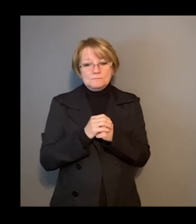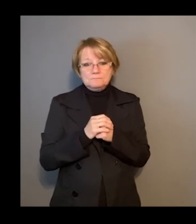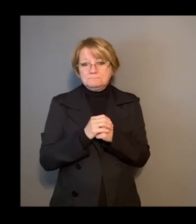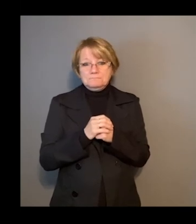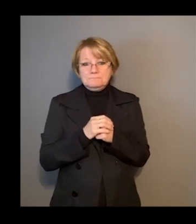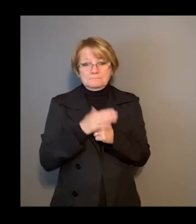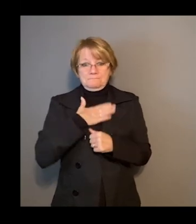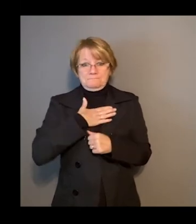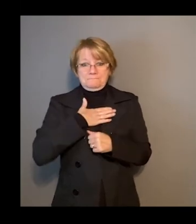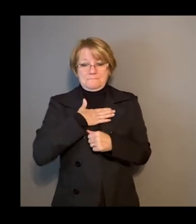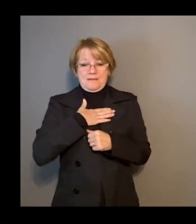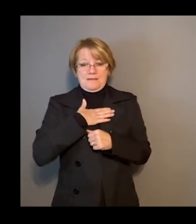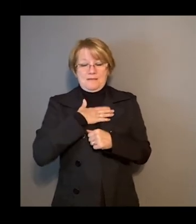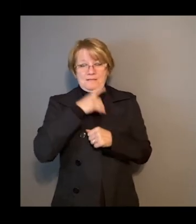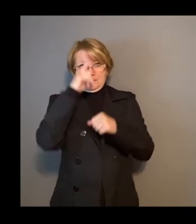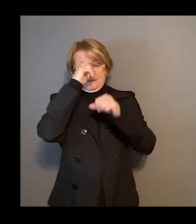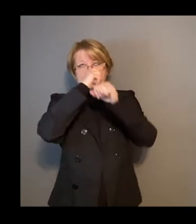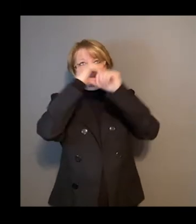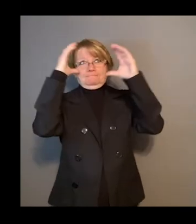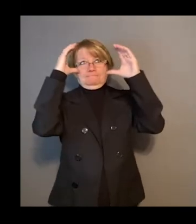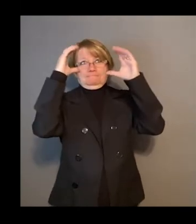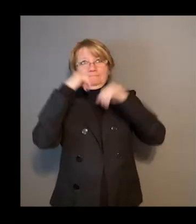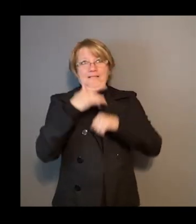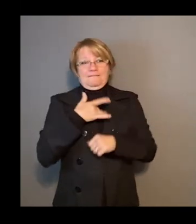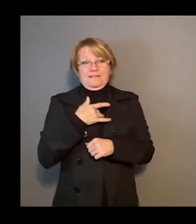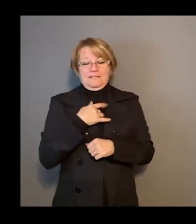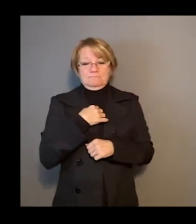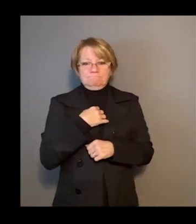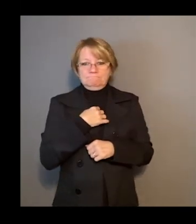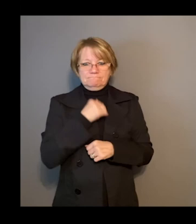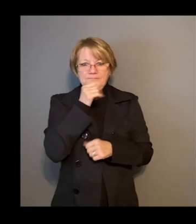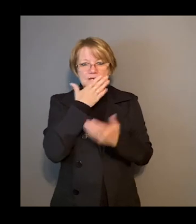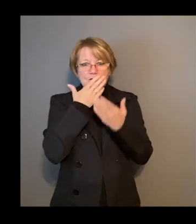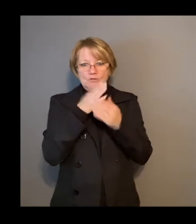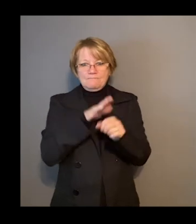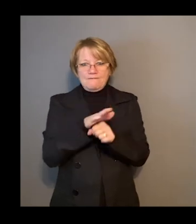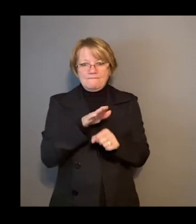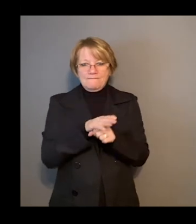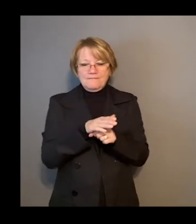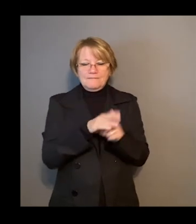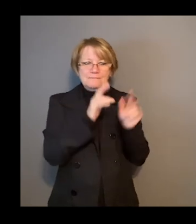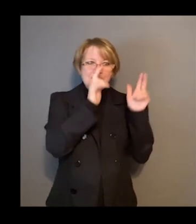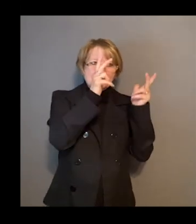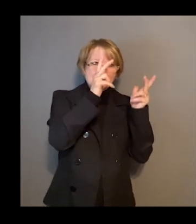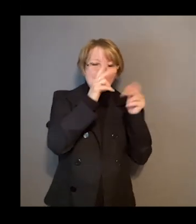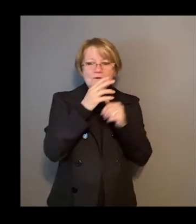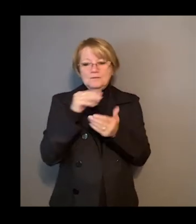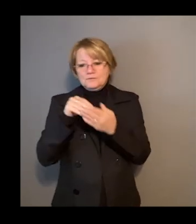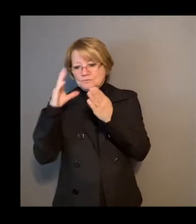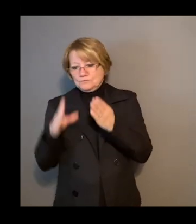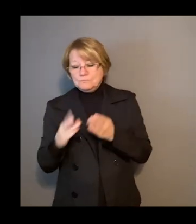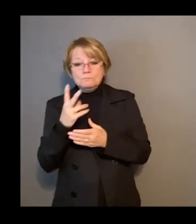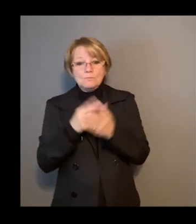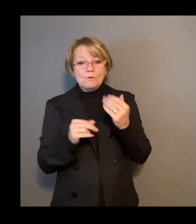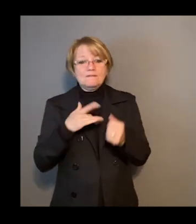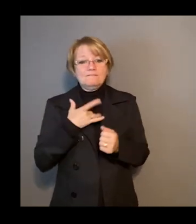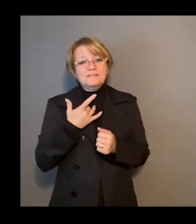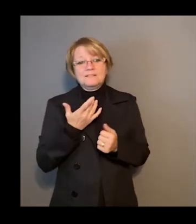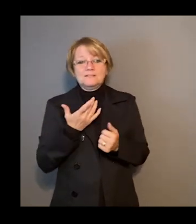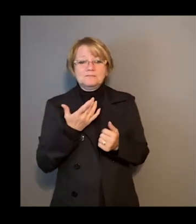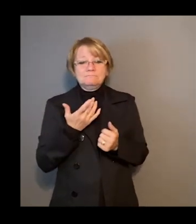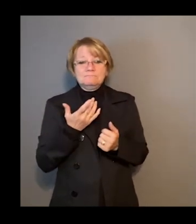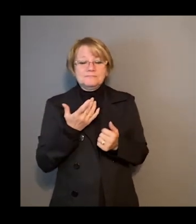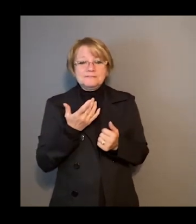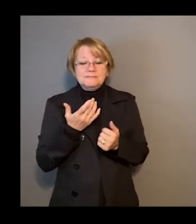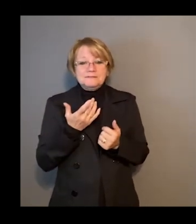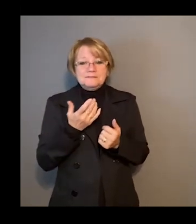so much about just basketball, but just in general as a student. Coming into BCC, I didn't really care about school. I had went to Johnson